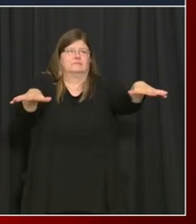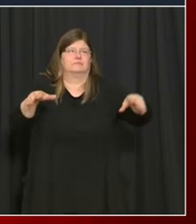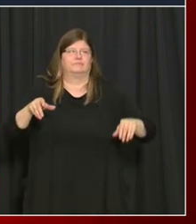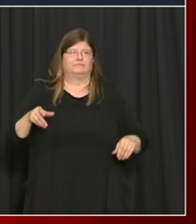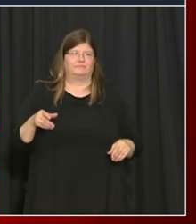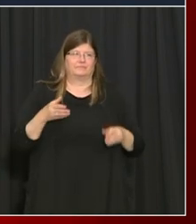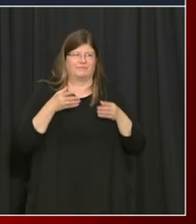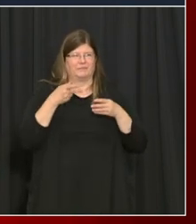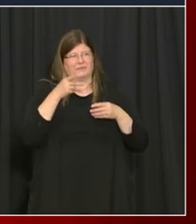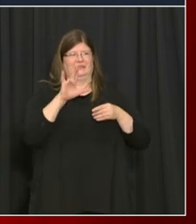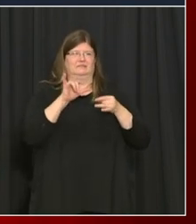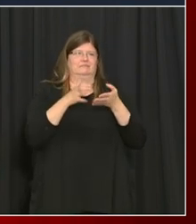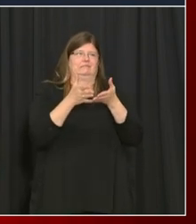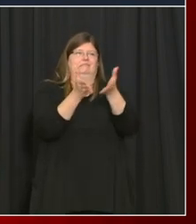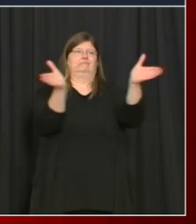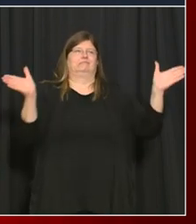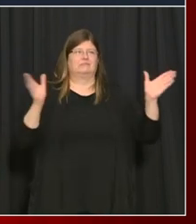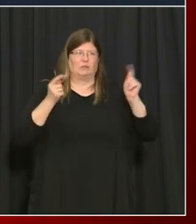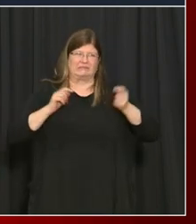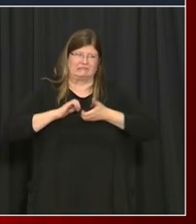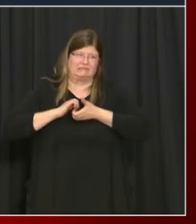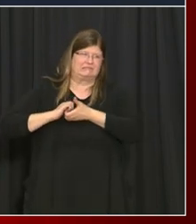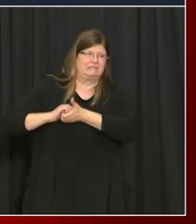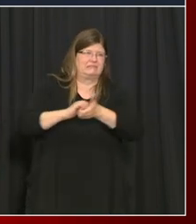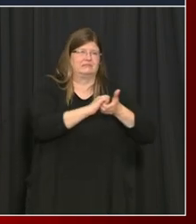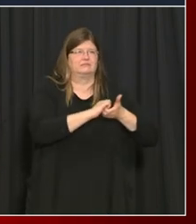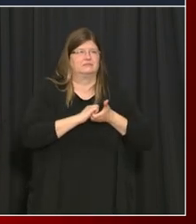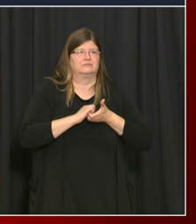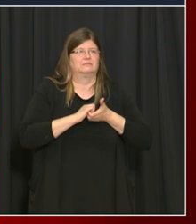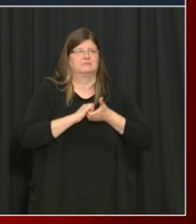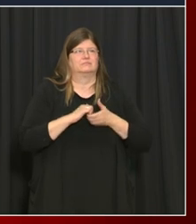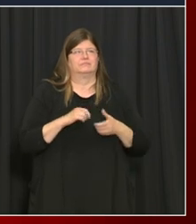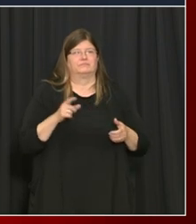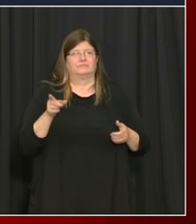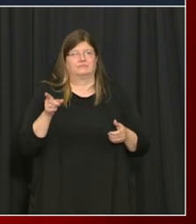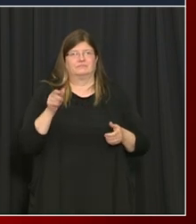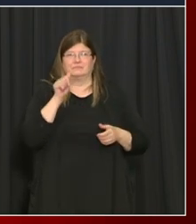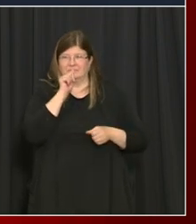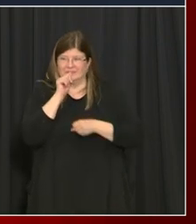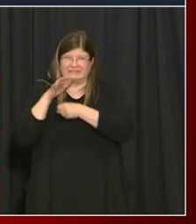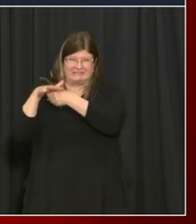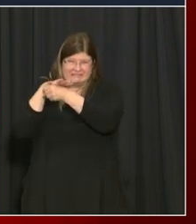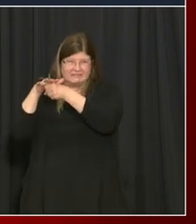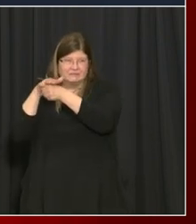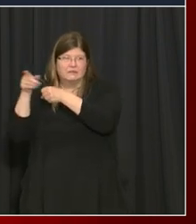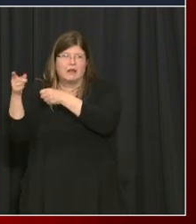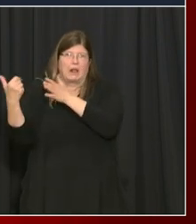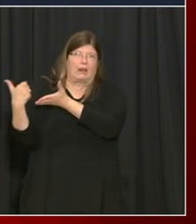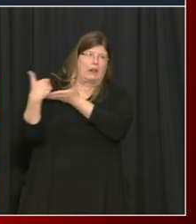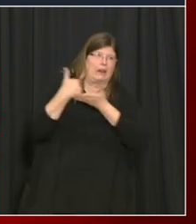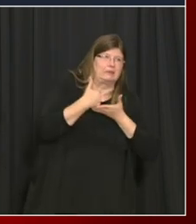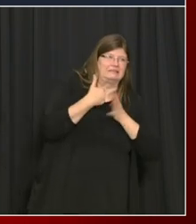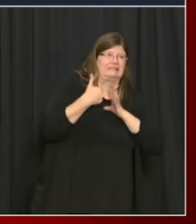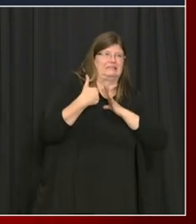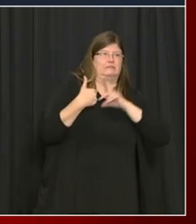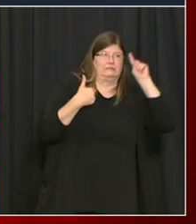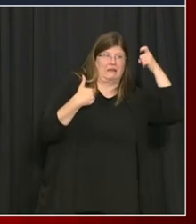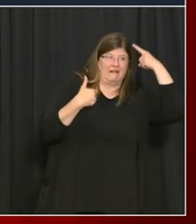and we are appreciative of the reagents that the federal government is continually helping to supply us. So the